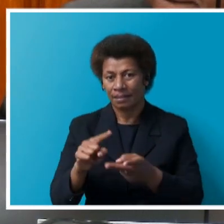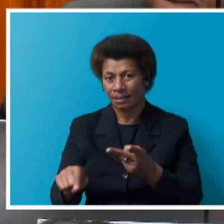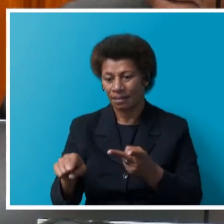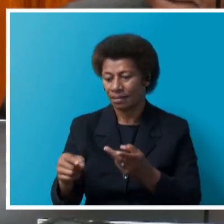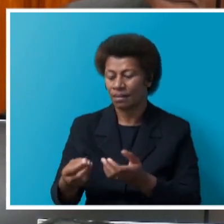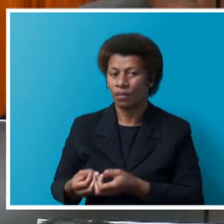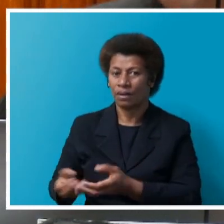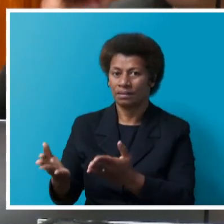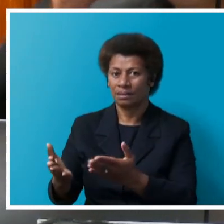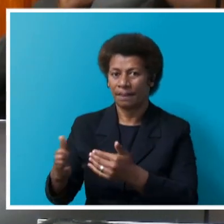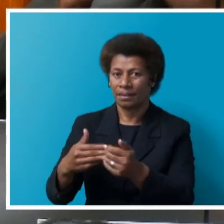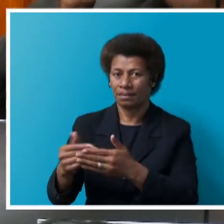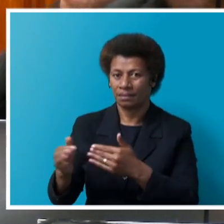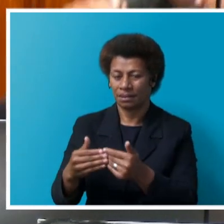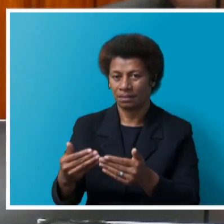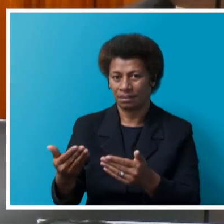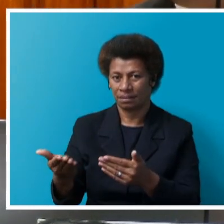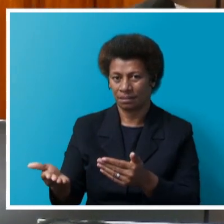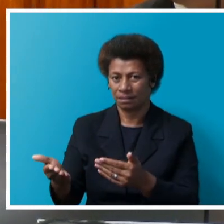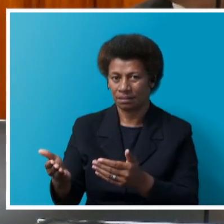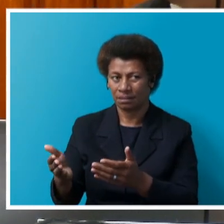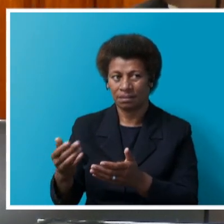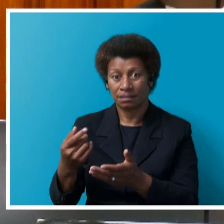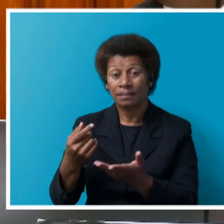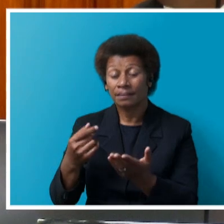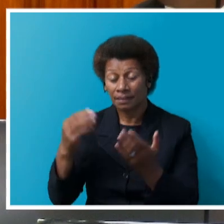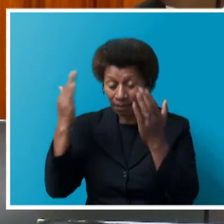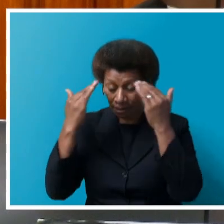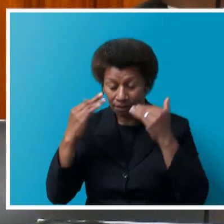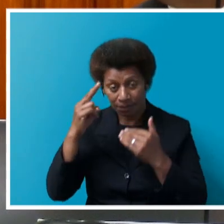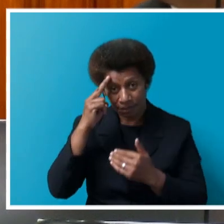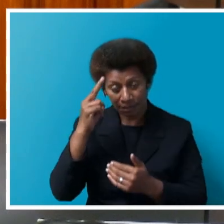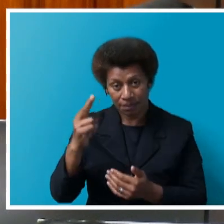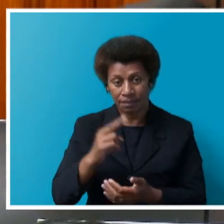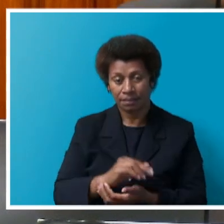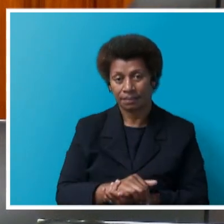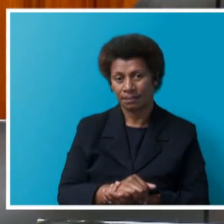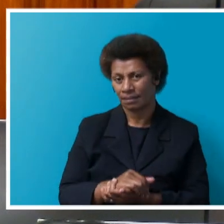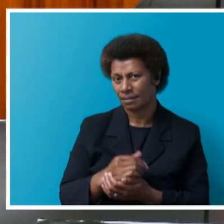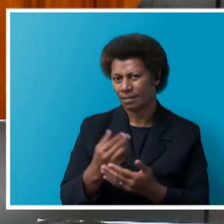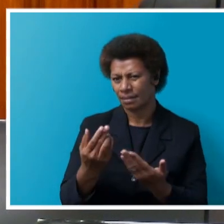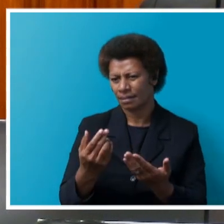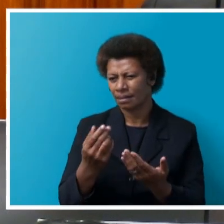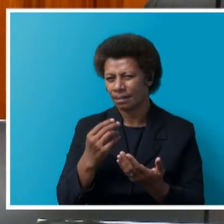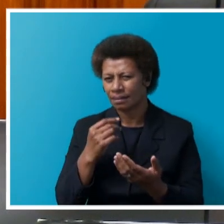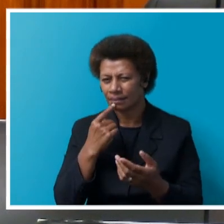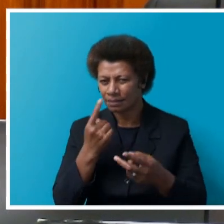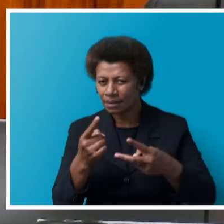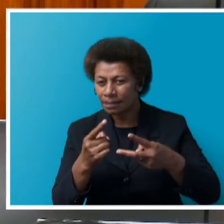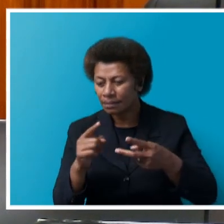Management Strategy. Mr. Speaker, sir, let me address some of the frequent asked questions by the public.